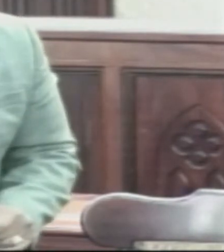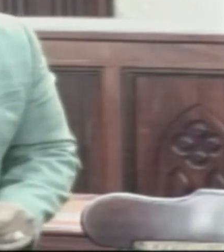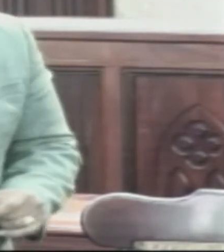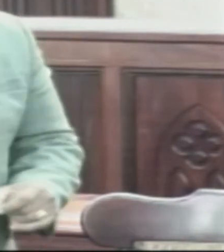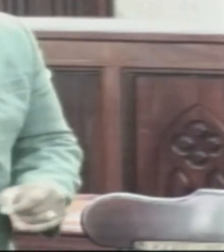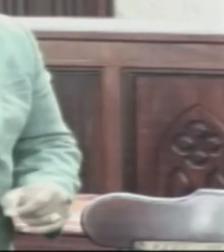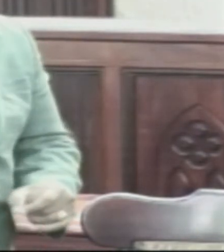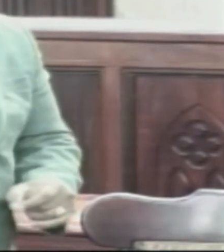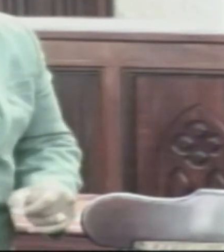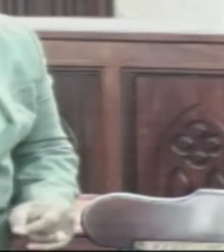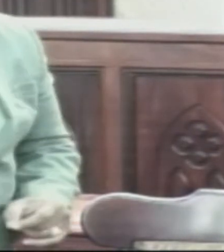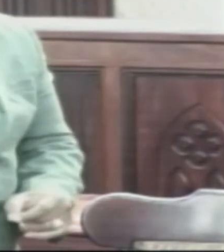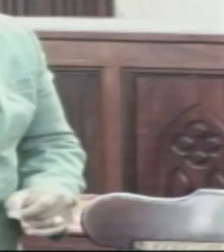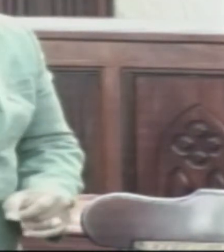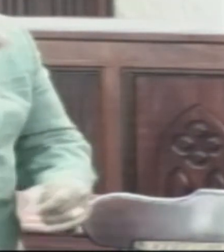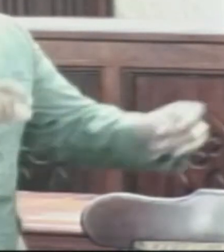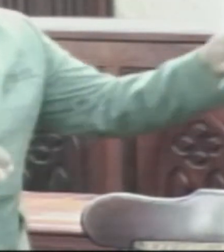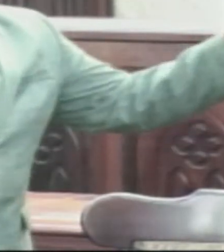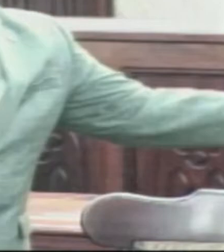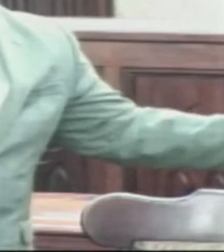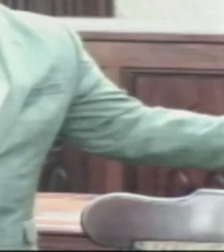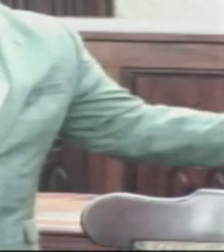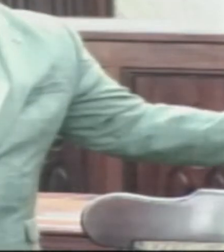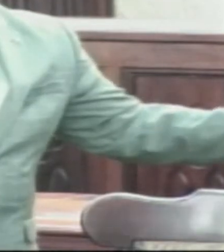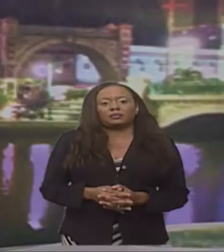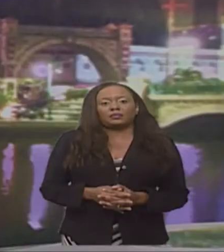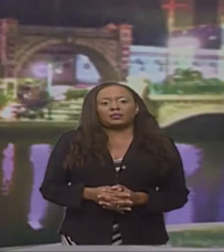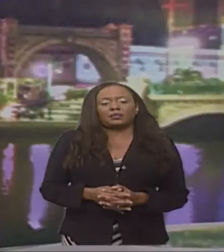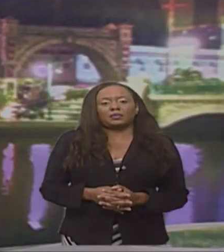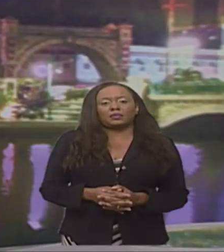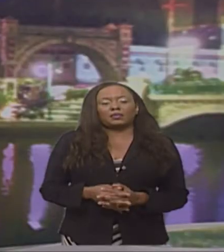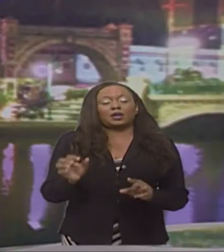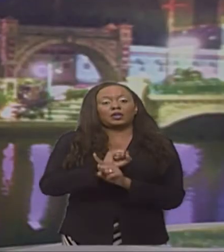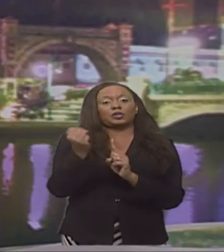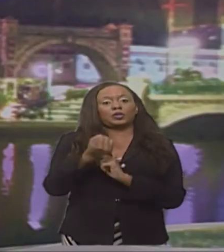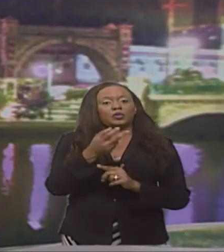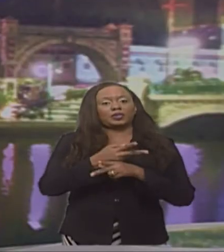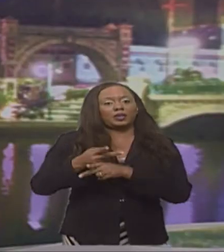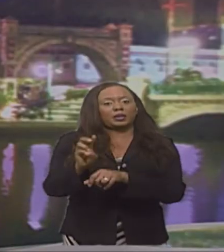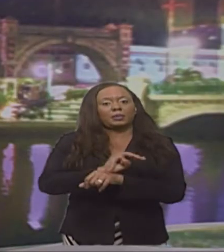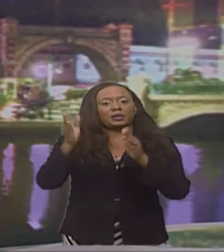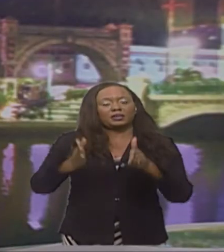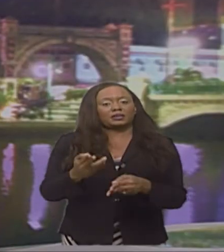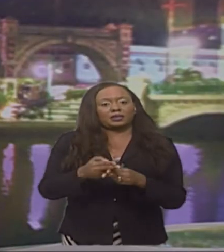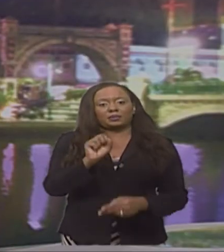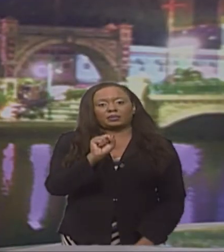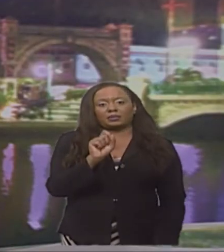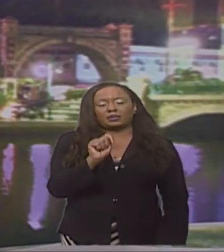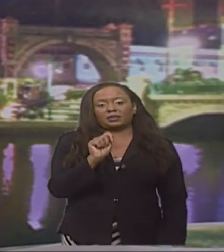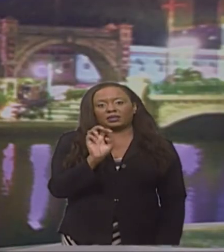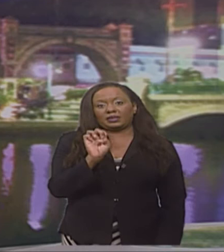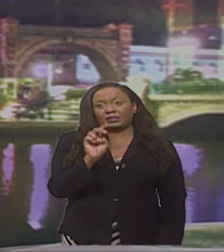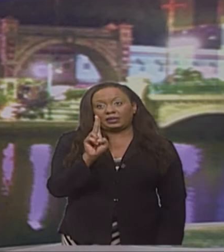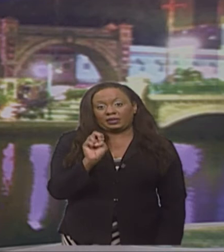Mr. Chairman, to your marine environment or to your swamp. In more news from the House of Assembly, Social Care Minister Steve